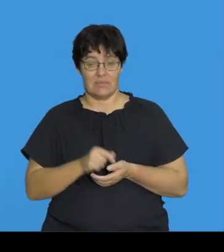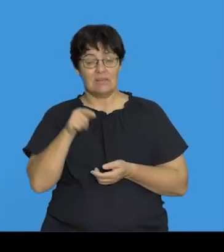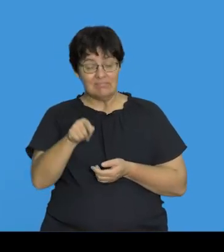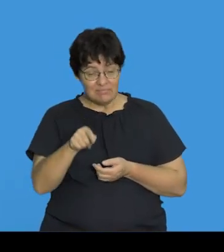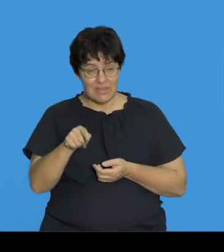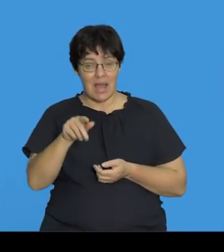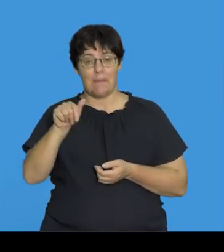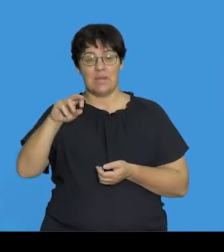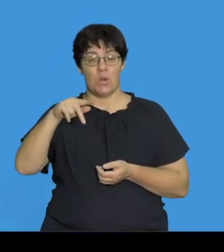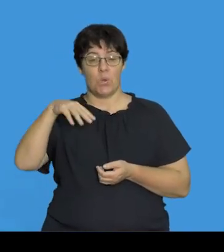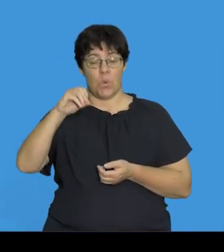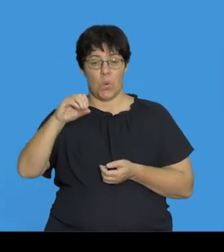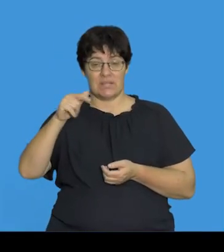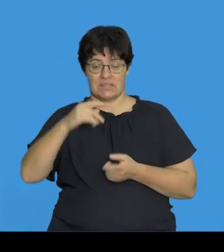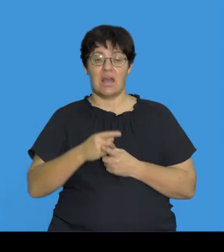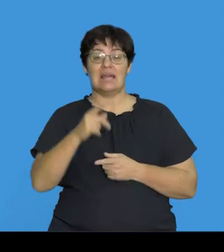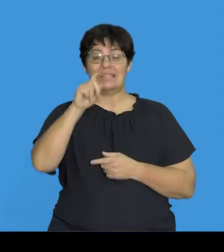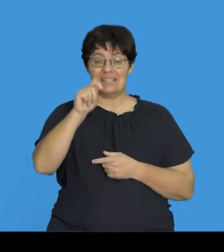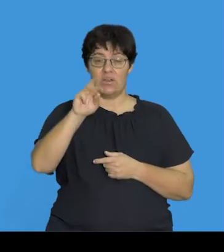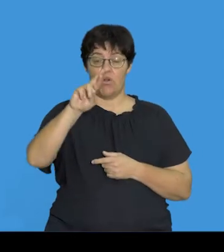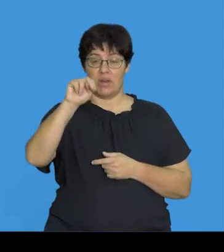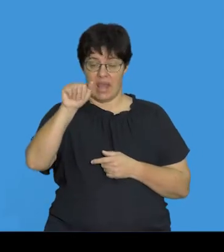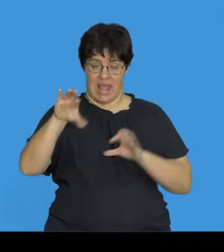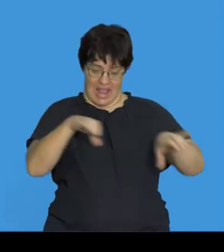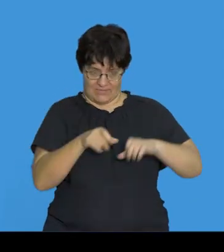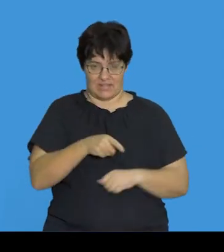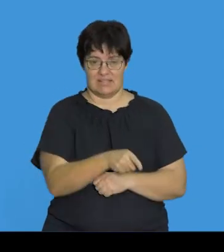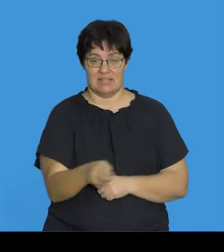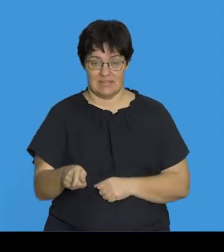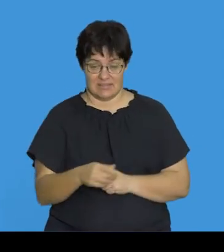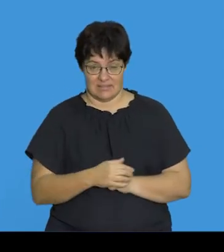acids. And these amino acids are activated by the tRNA.